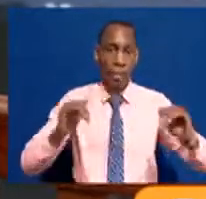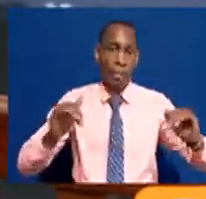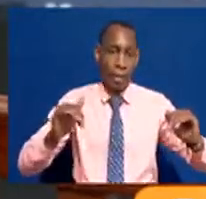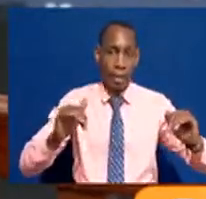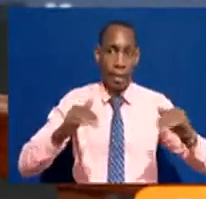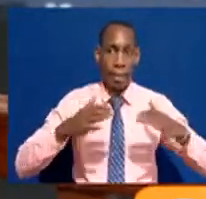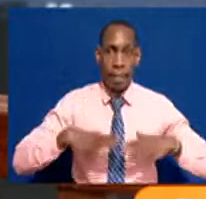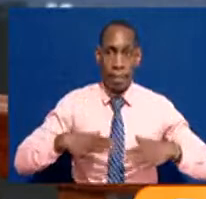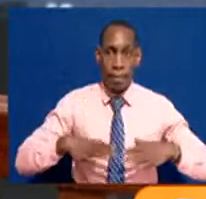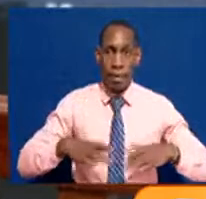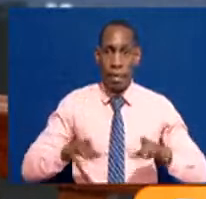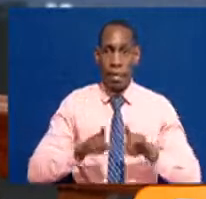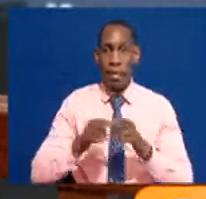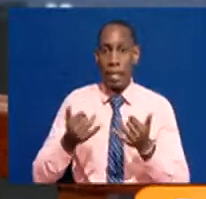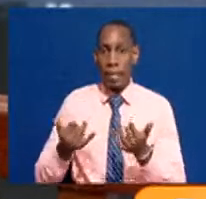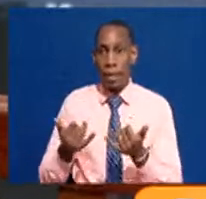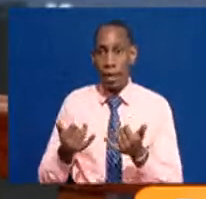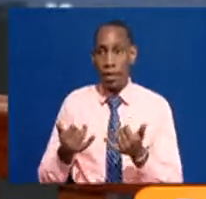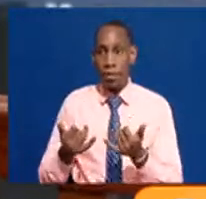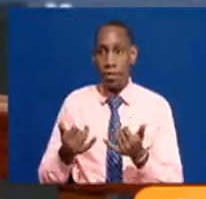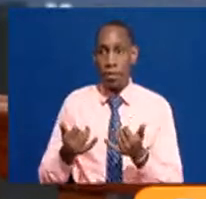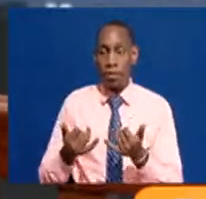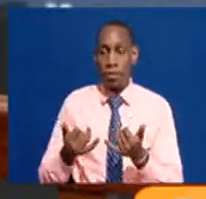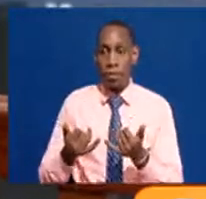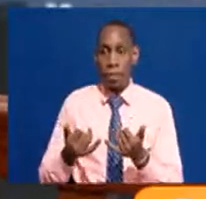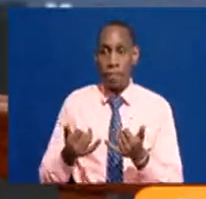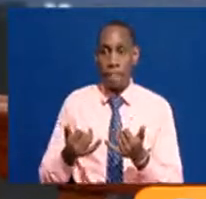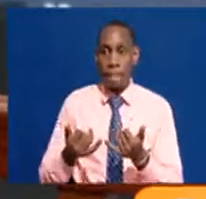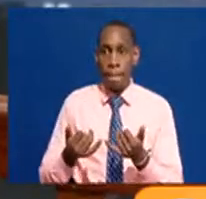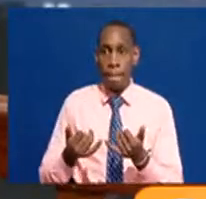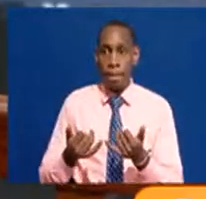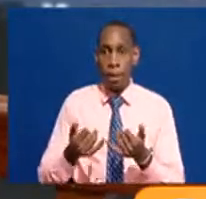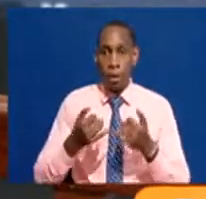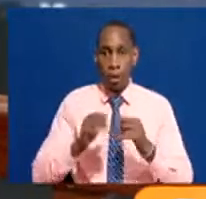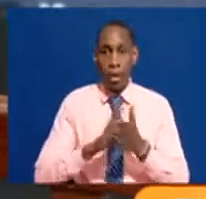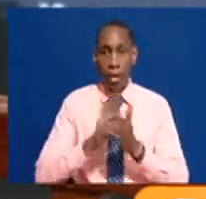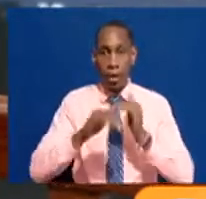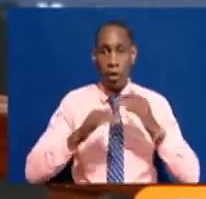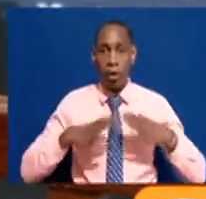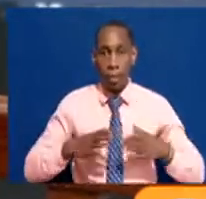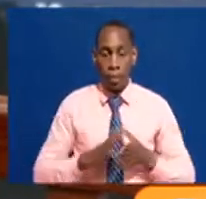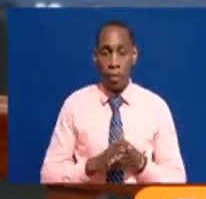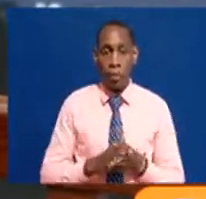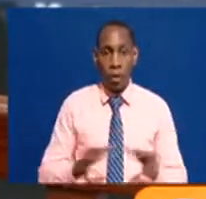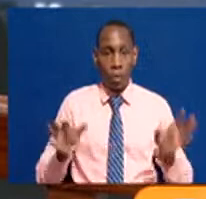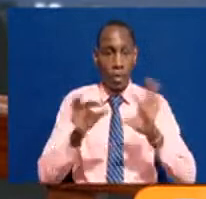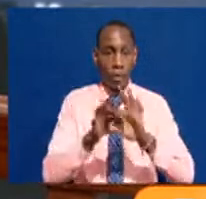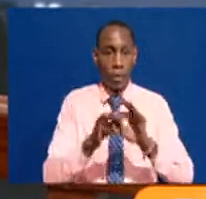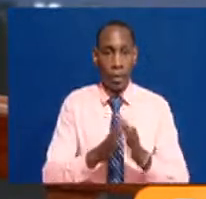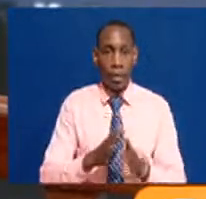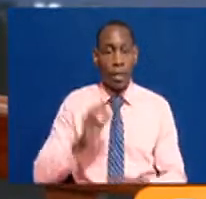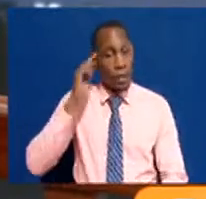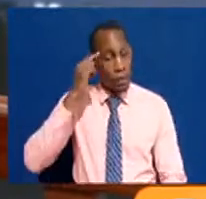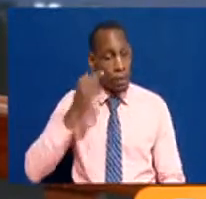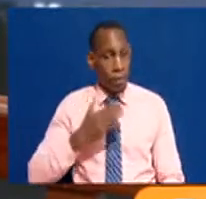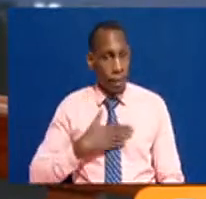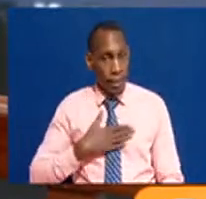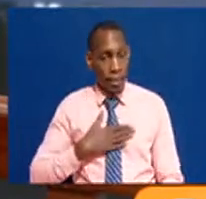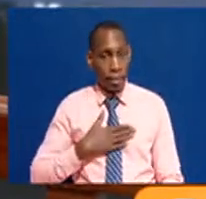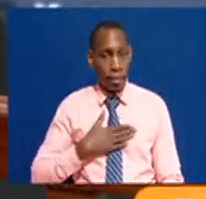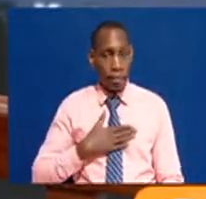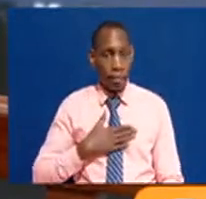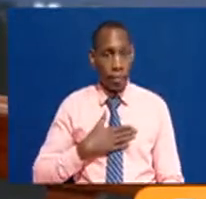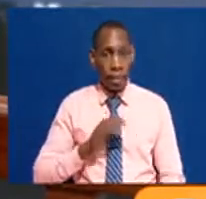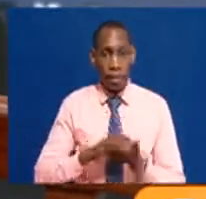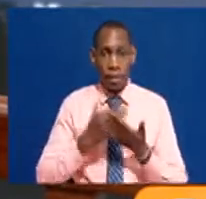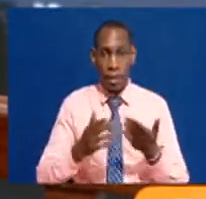the people. And you now you are pushing, running to bring everybody on board. So I think there is nowhere that